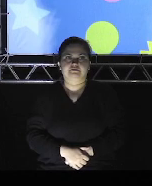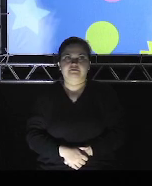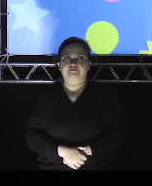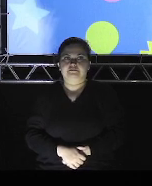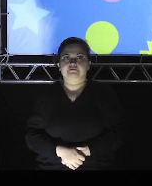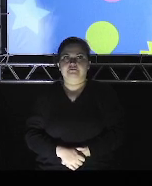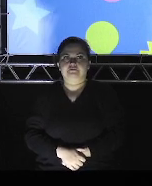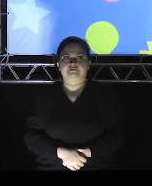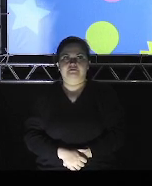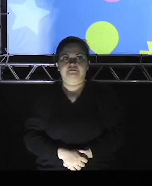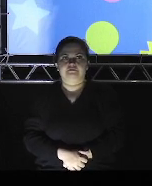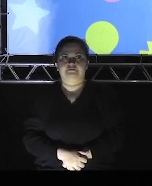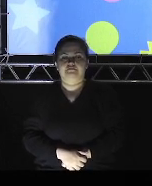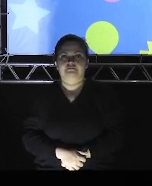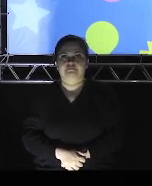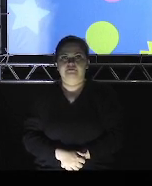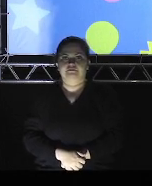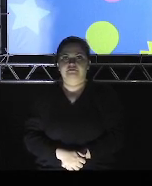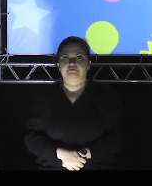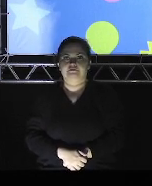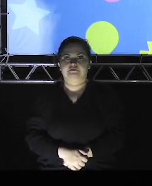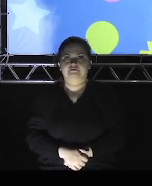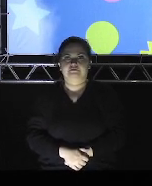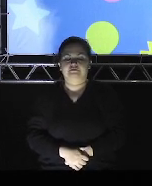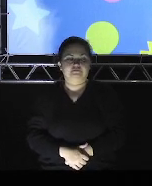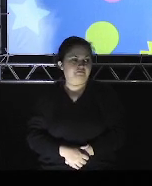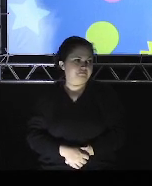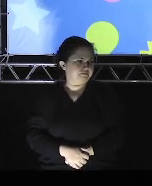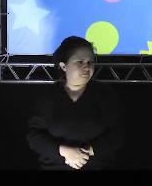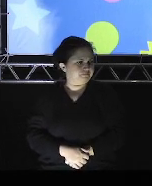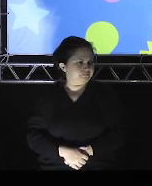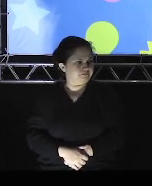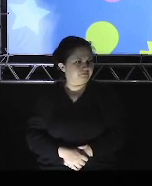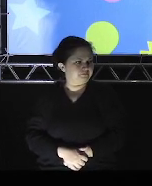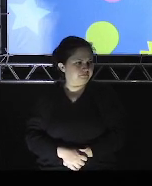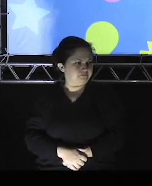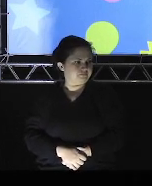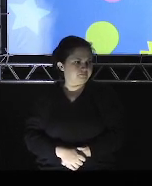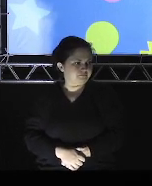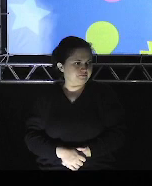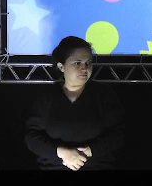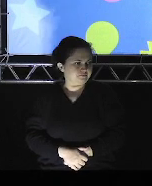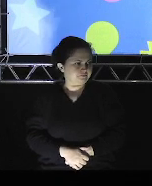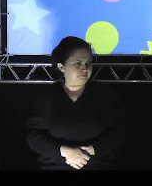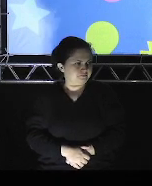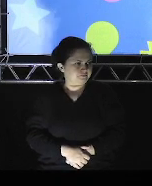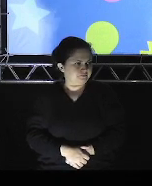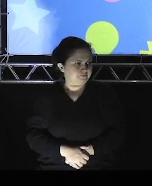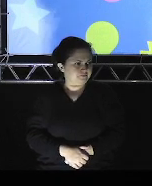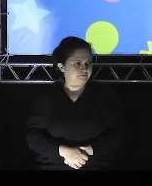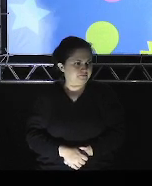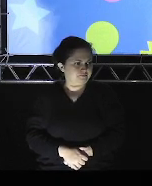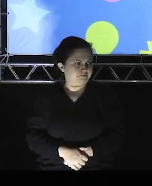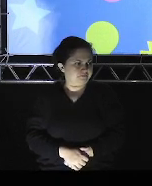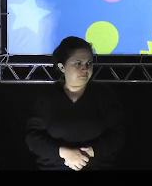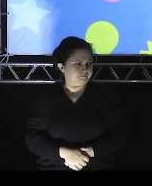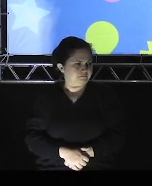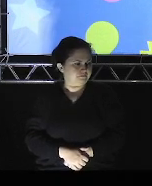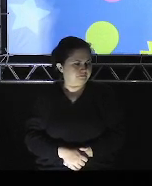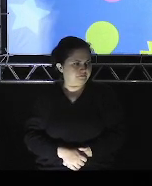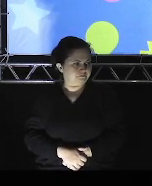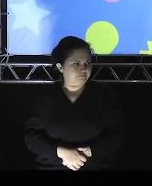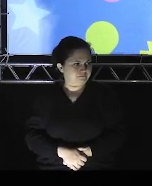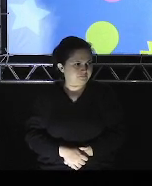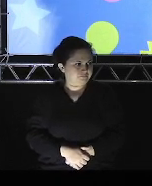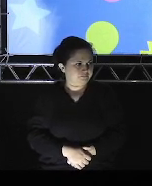to go. And remember, to be a conductor means you need to understand a lot of things. And you synchronize people,